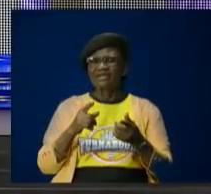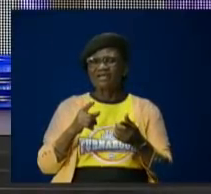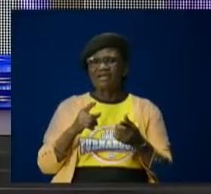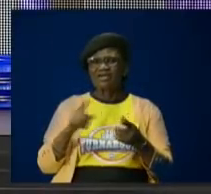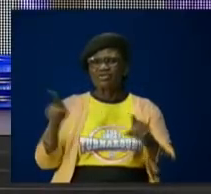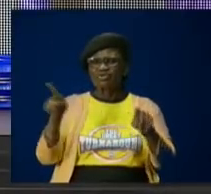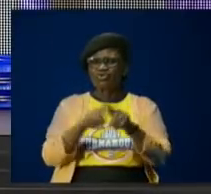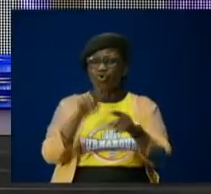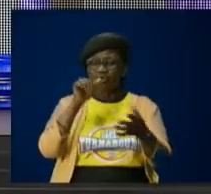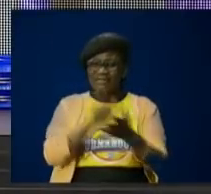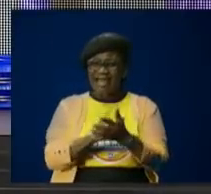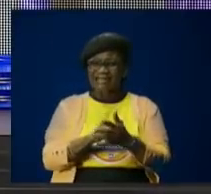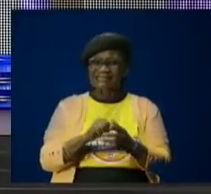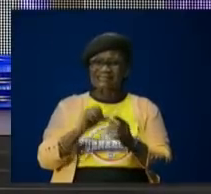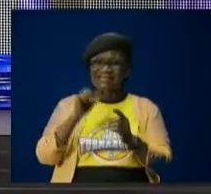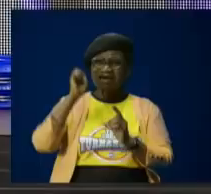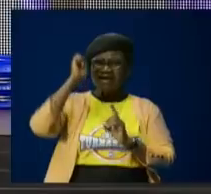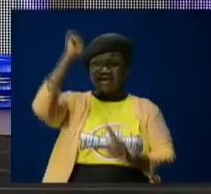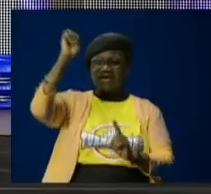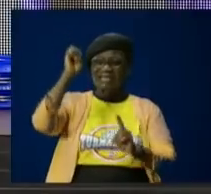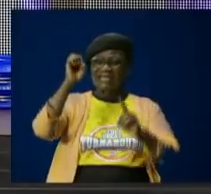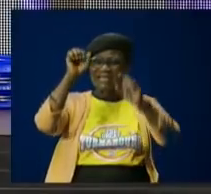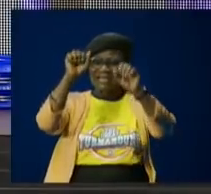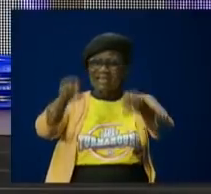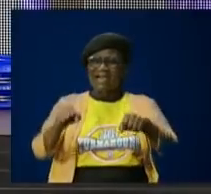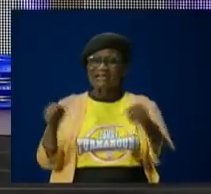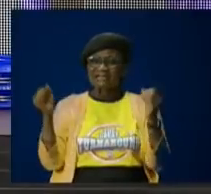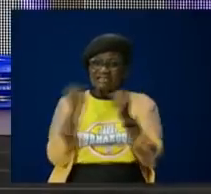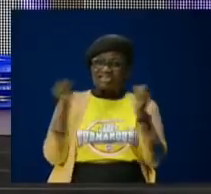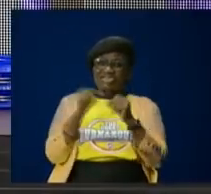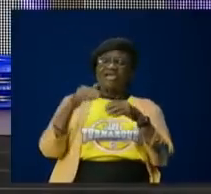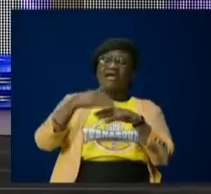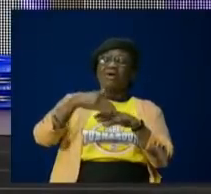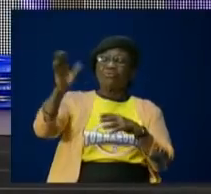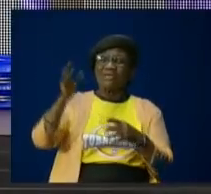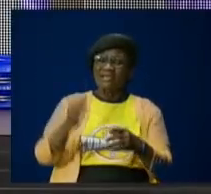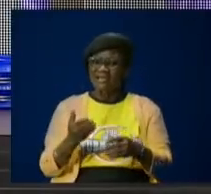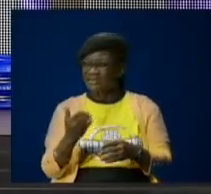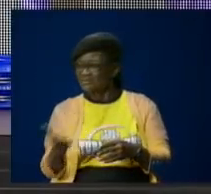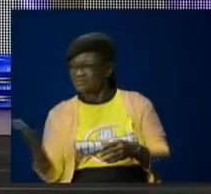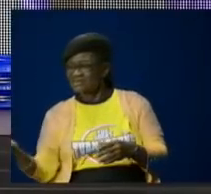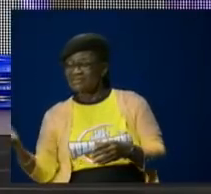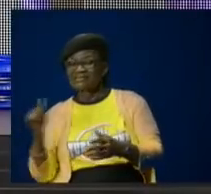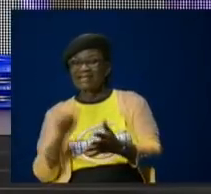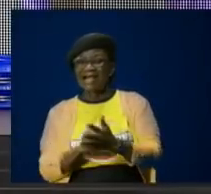so that he can shake away from your life things that should not be there.